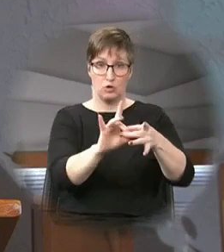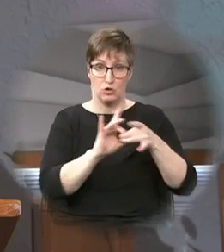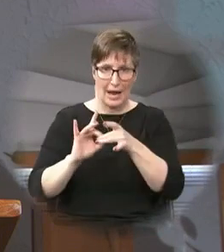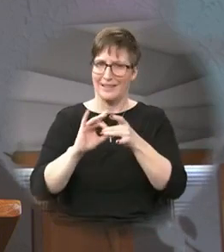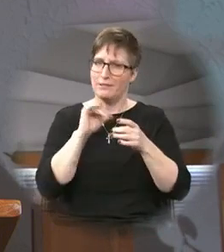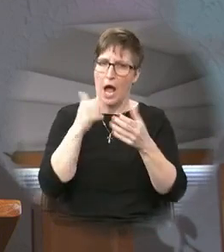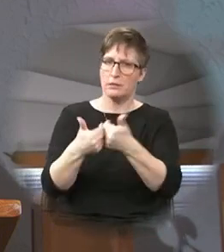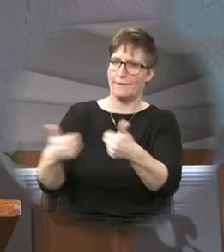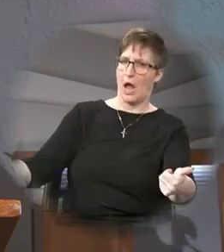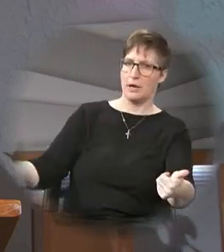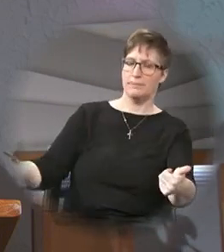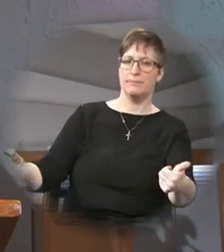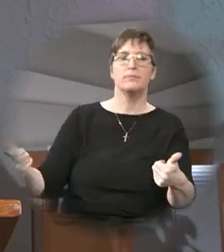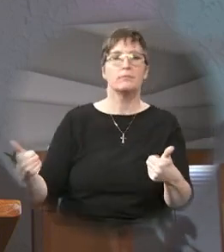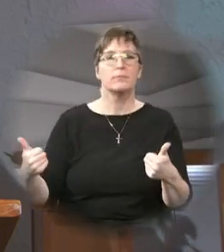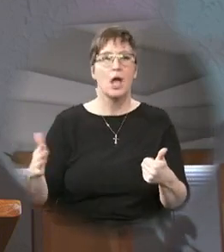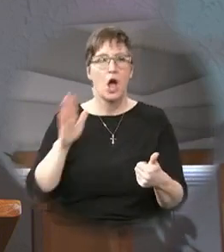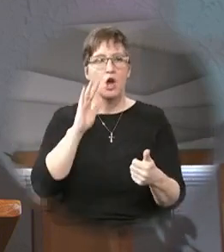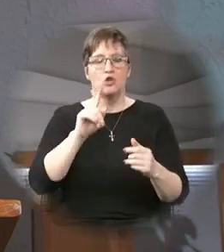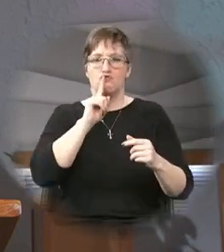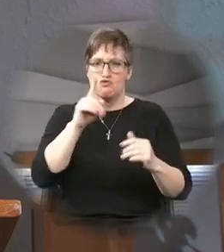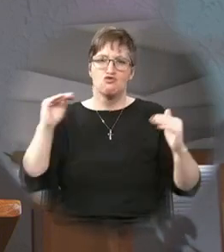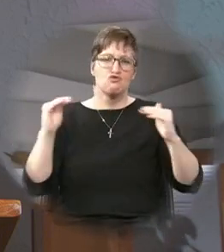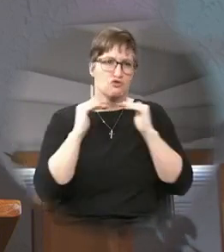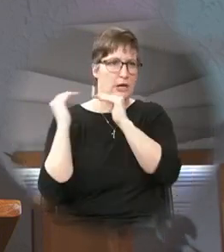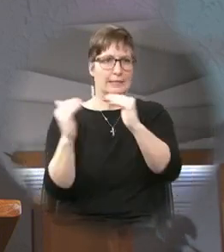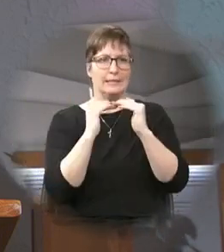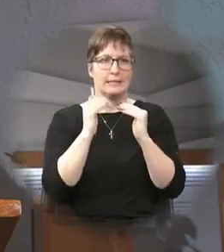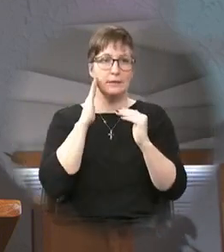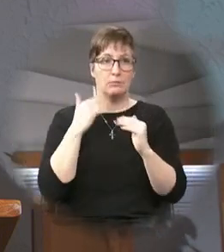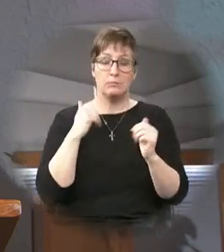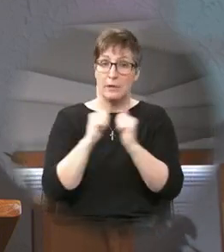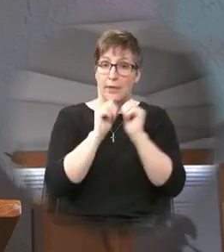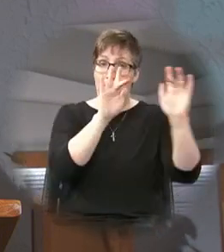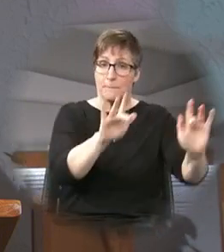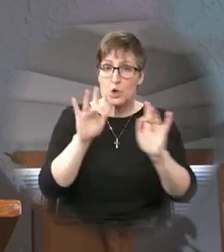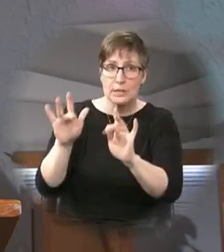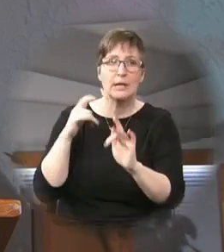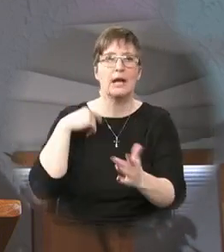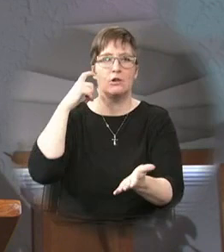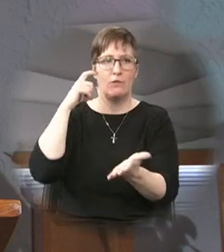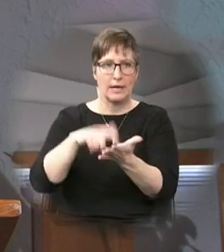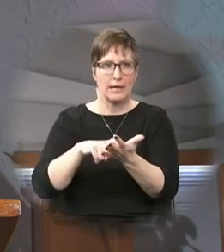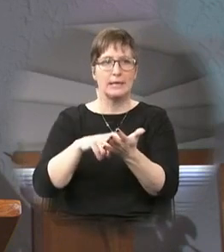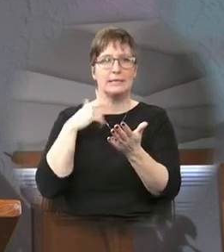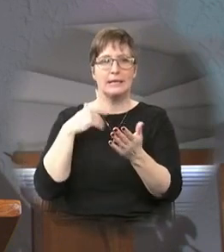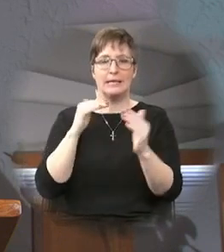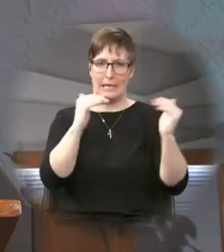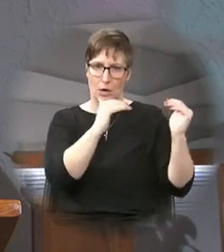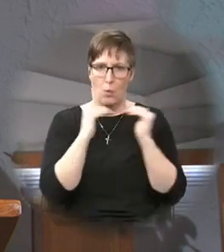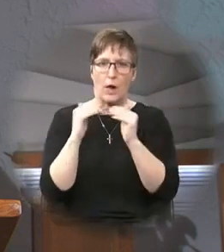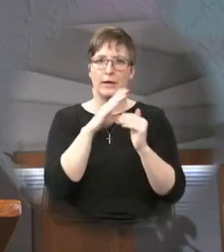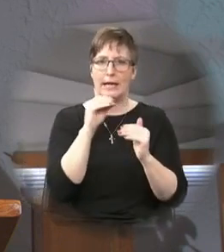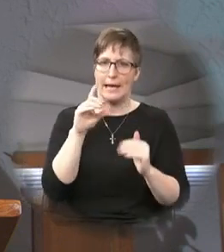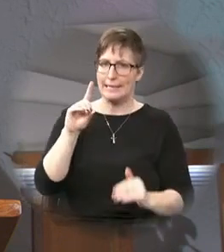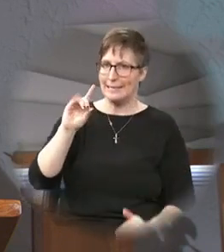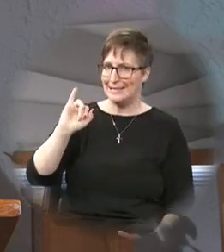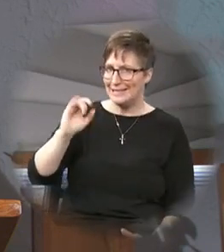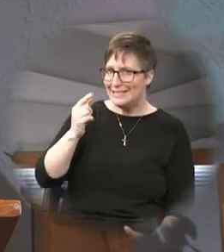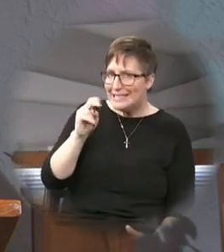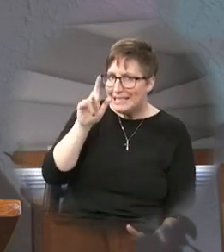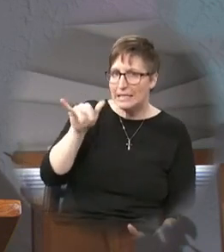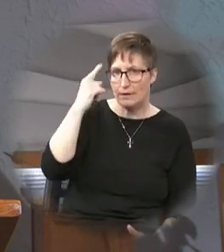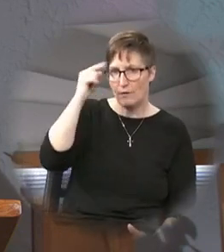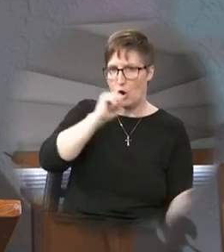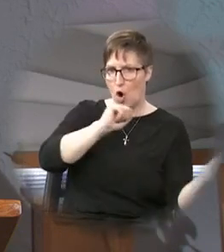than divide. Provide true justice tempered by mercy and recognize the equality and dignity of all